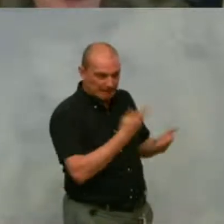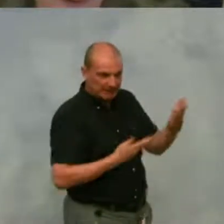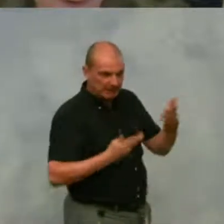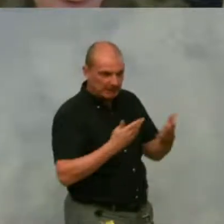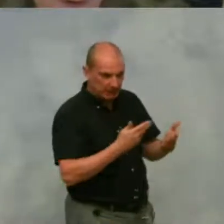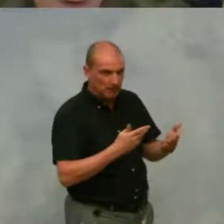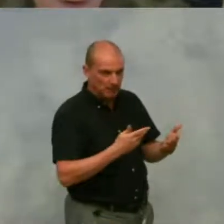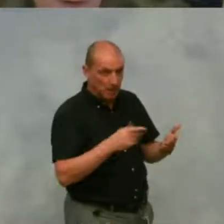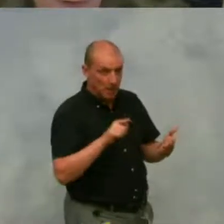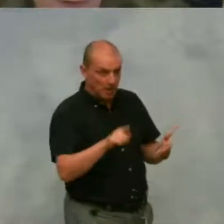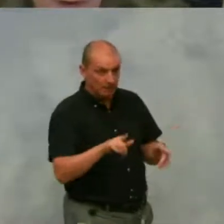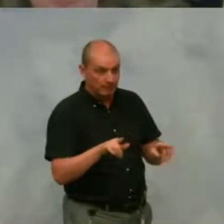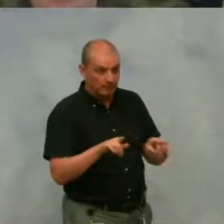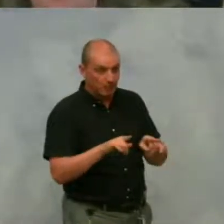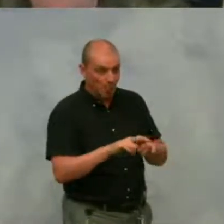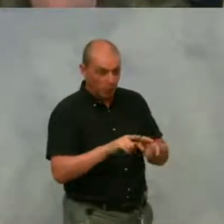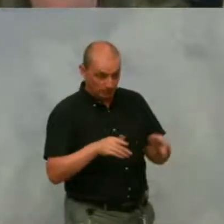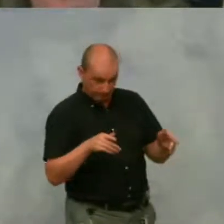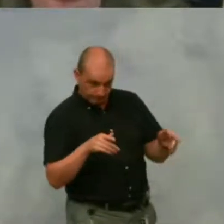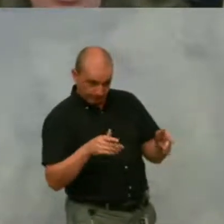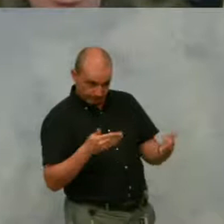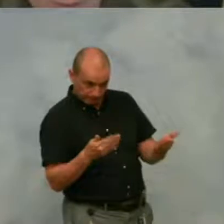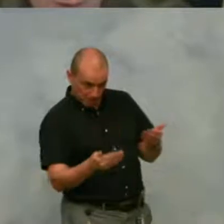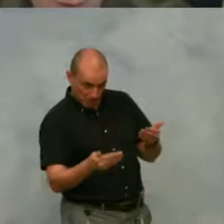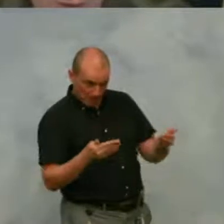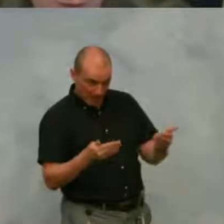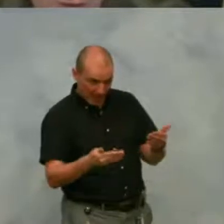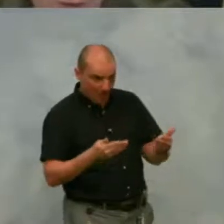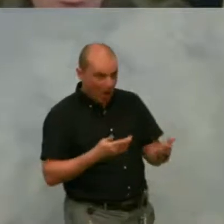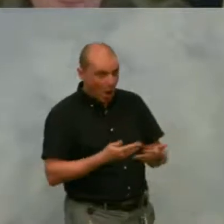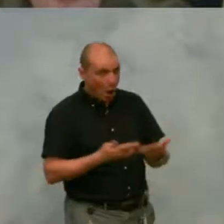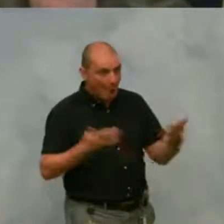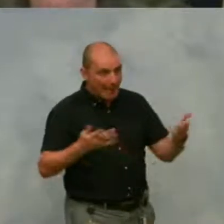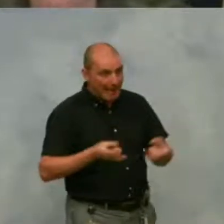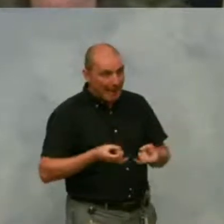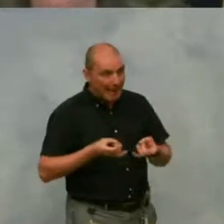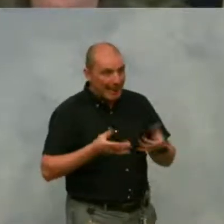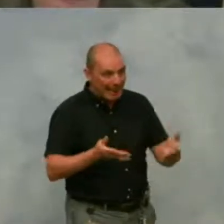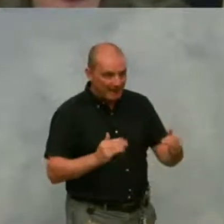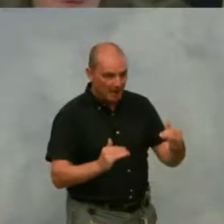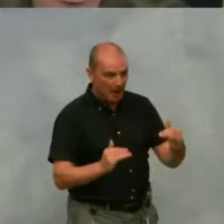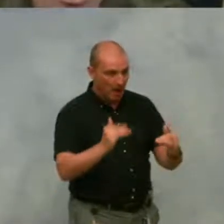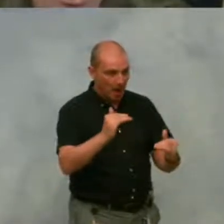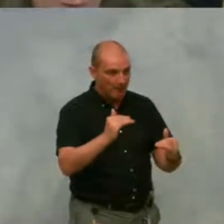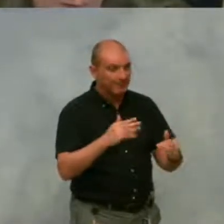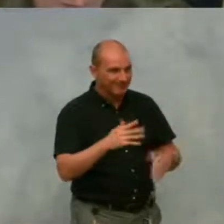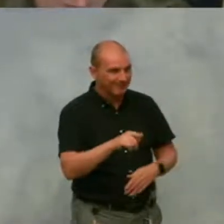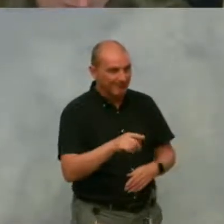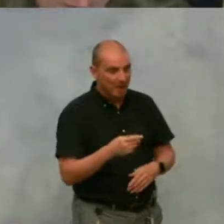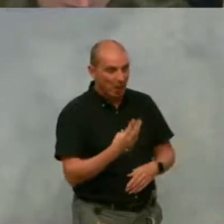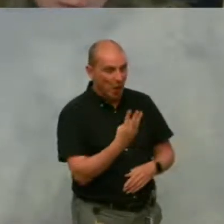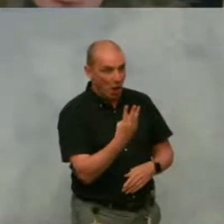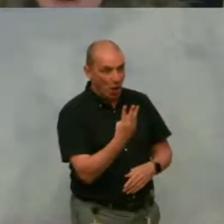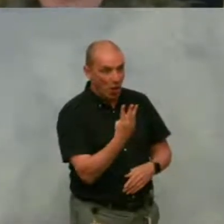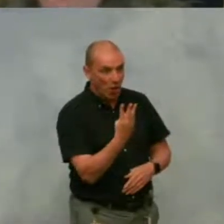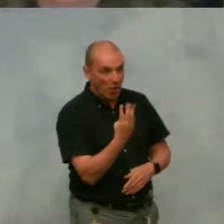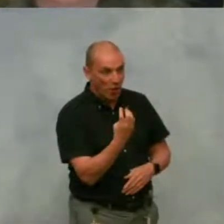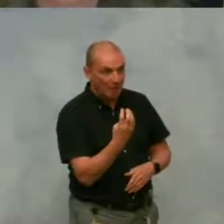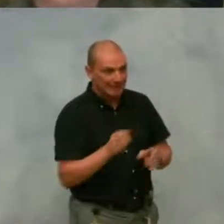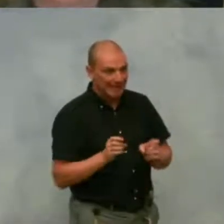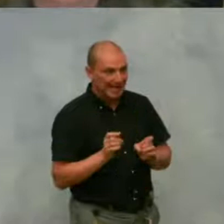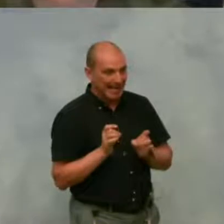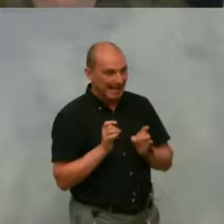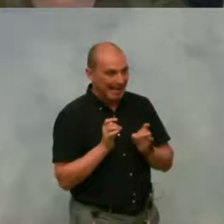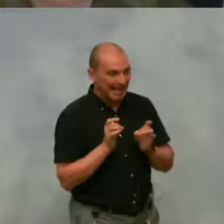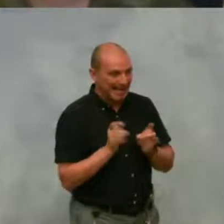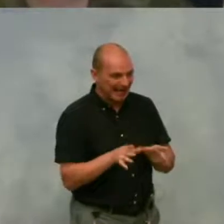leavers on this occasion. So we've up in comparison with the same period last year. So with 13 leavers over this period, which is